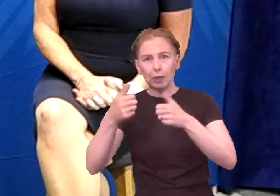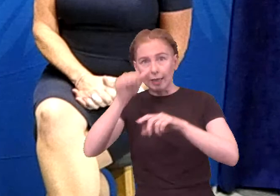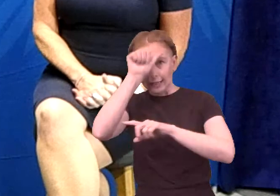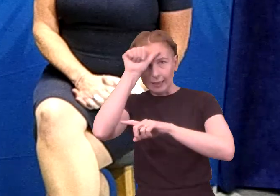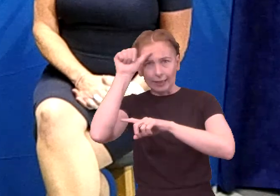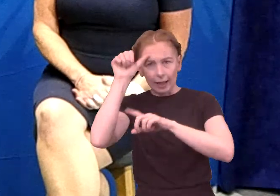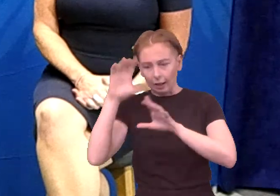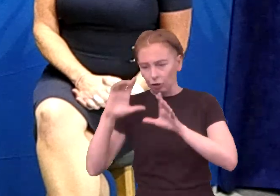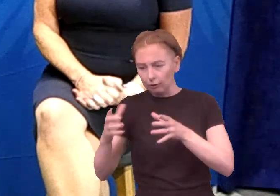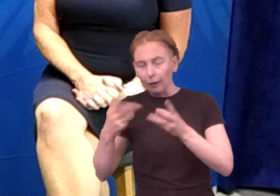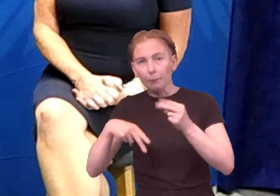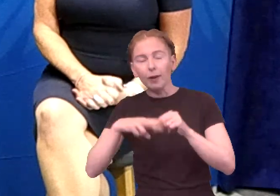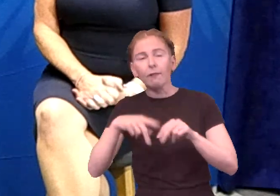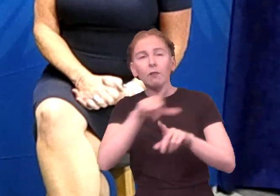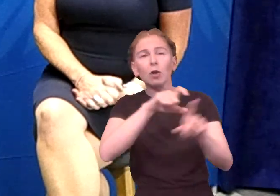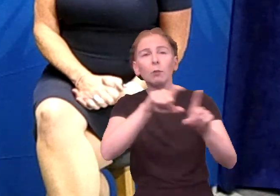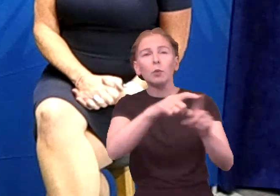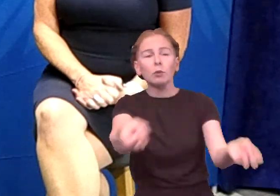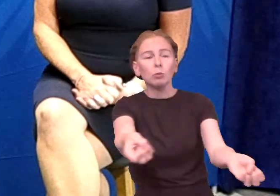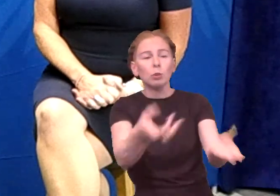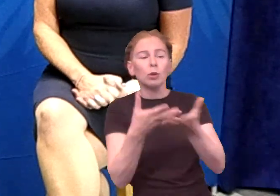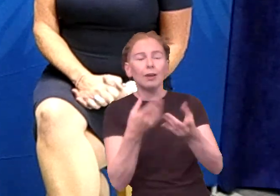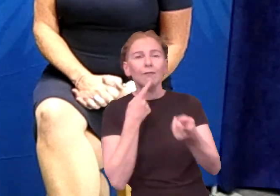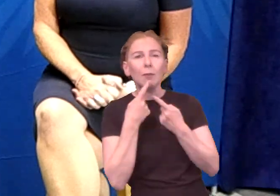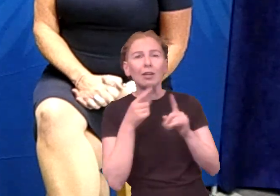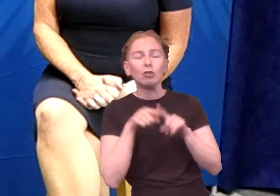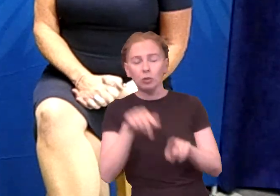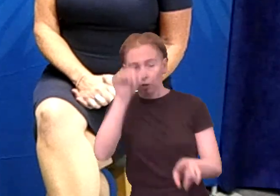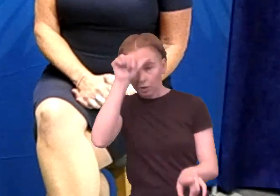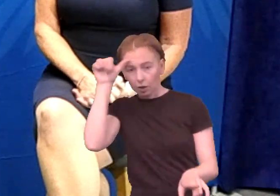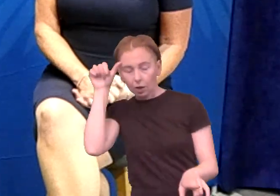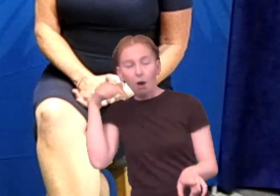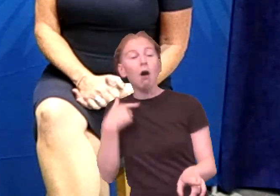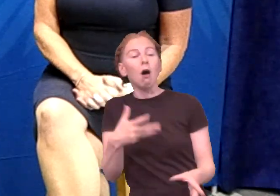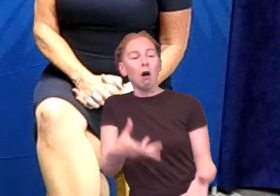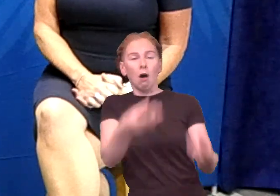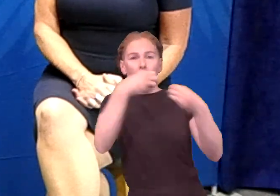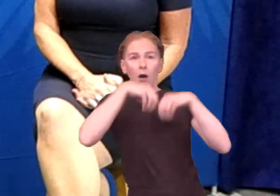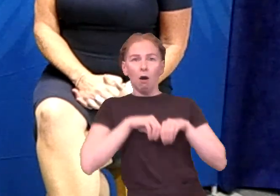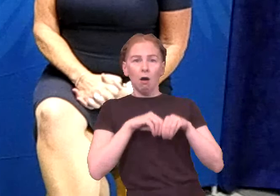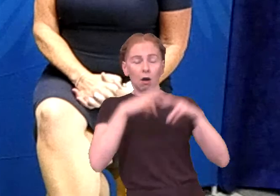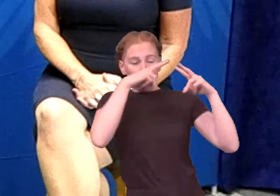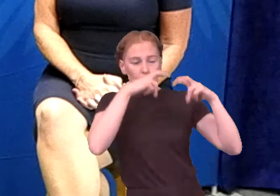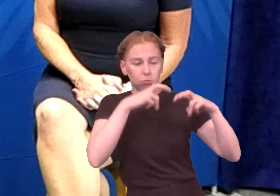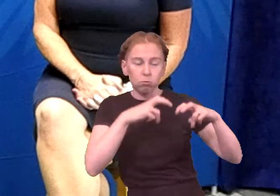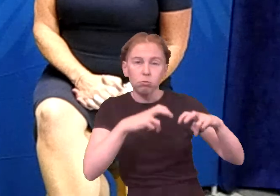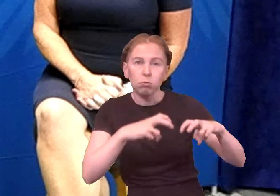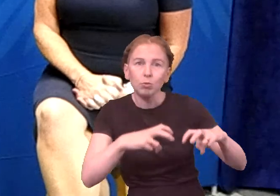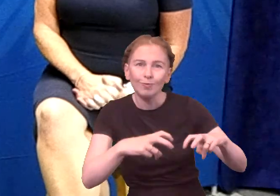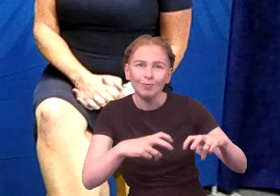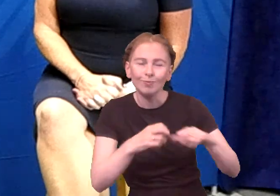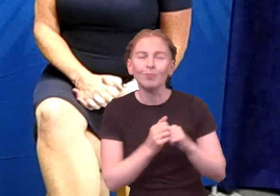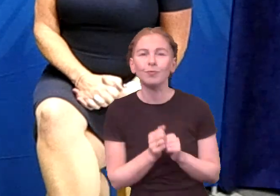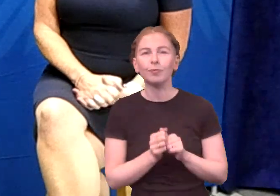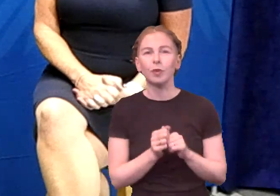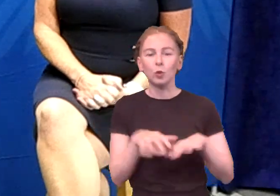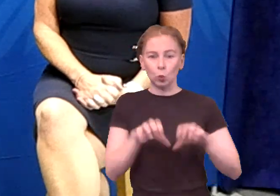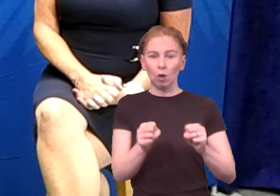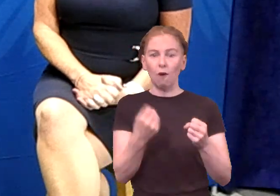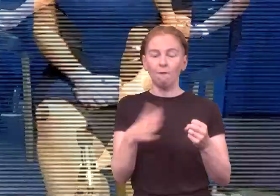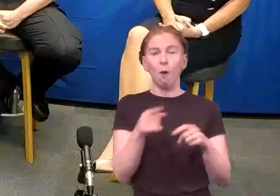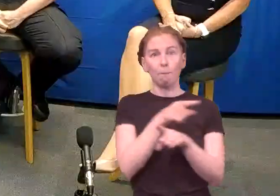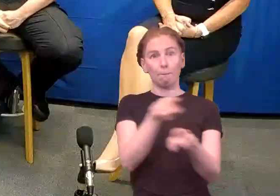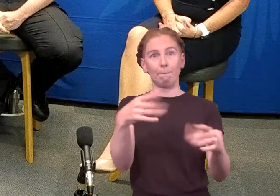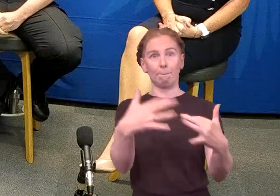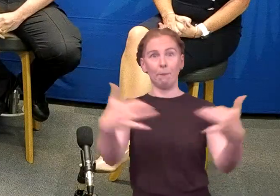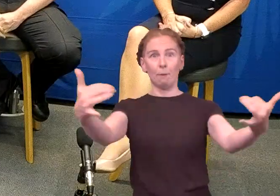and proactive teams who can then respond to that. But it all starts with that information that comes from the public ultimately. And I think sometimes